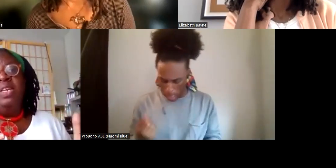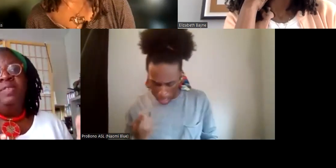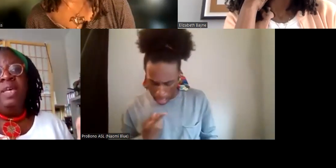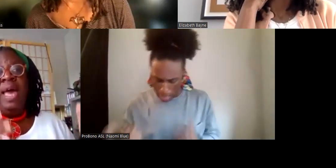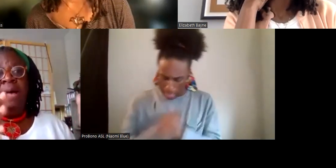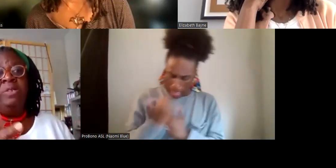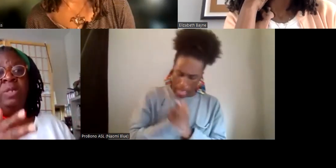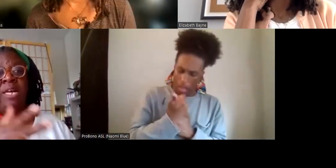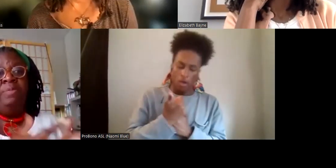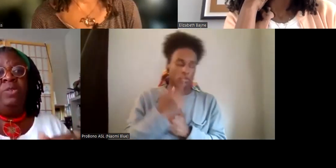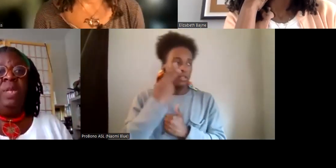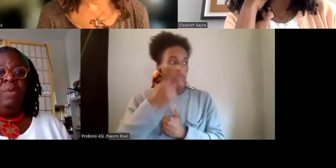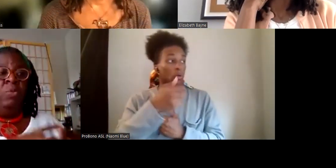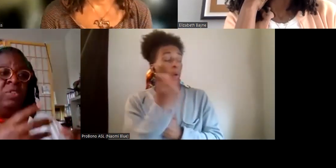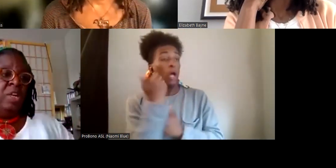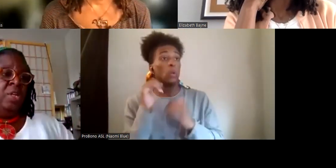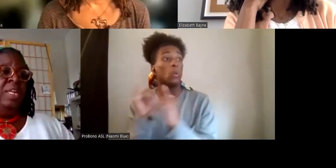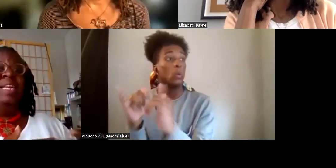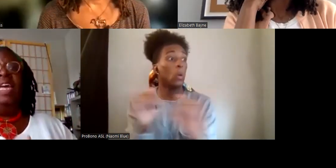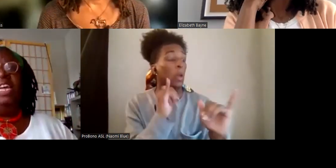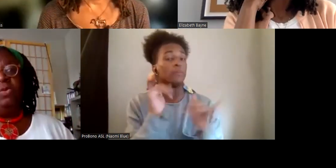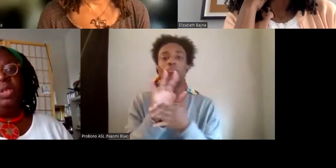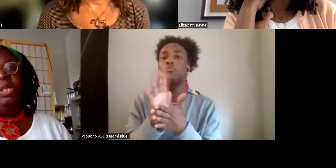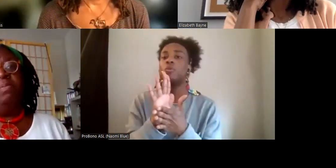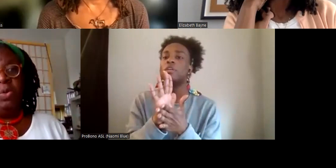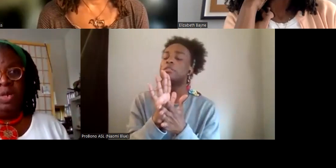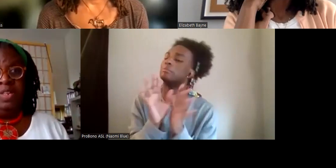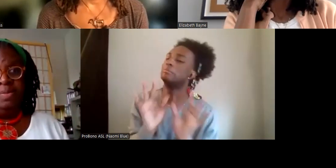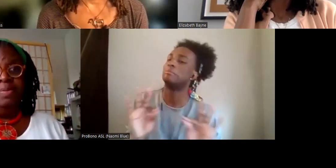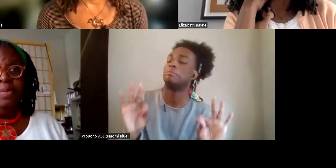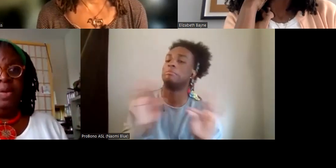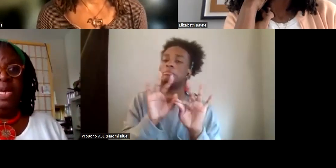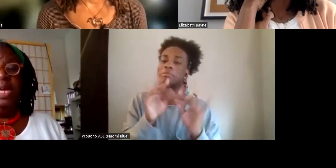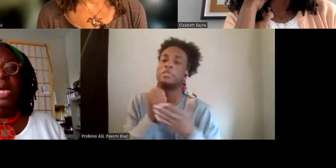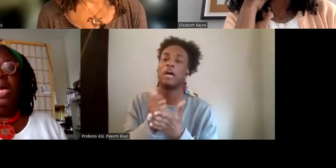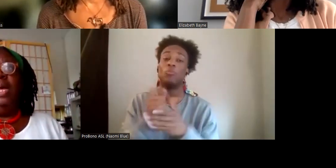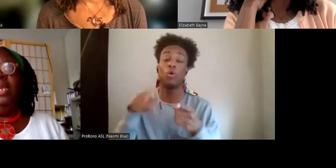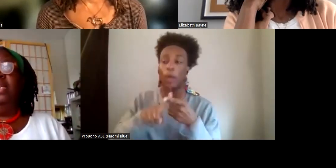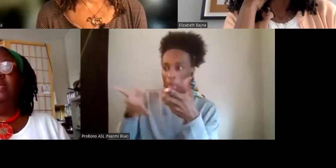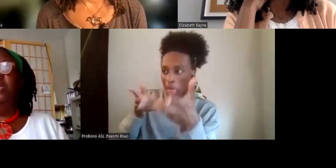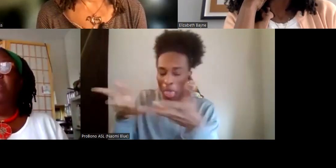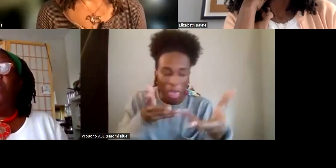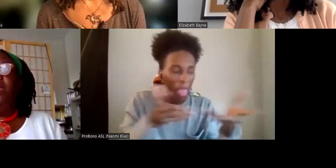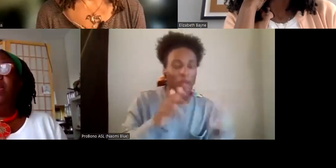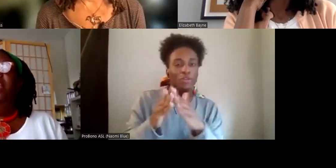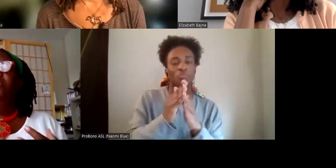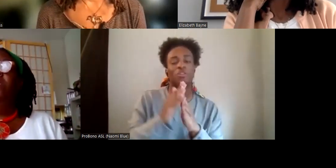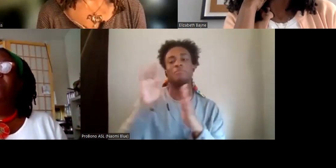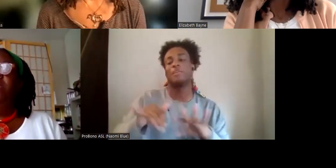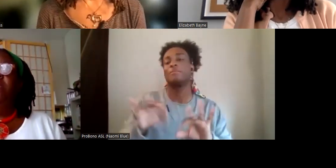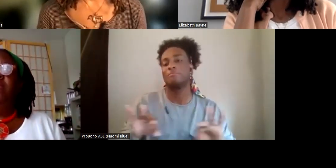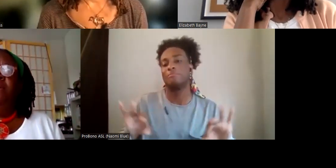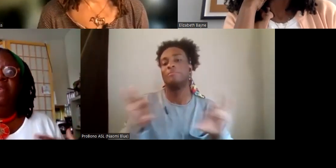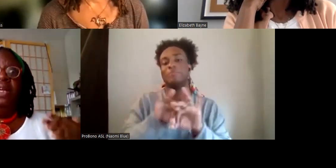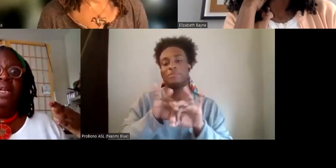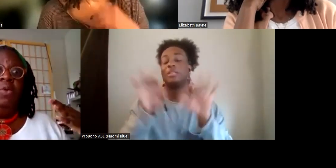And movies absolutely help to do that when we're talking and engaging with community, right? It is important that